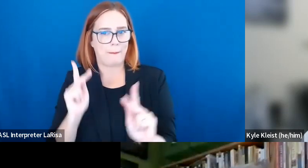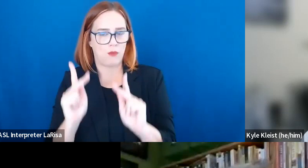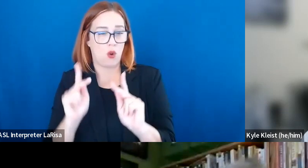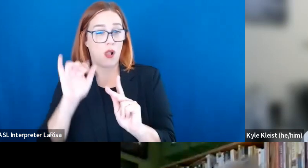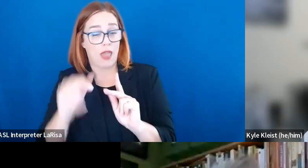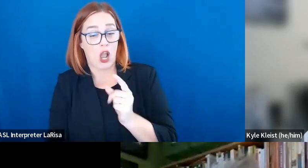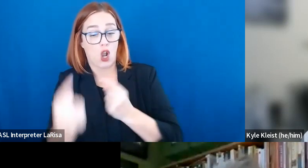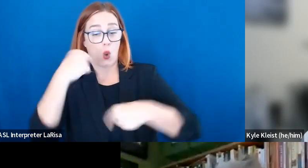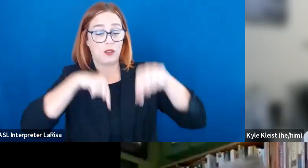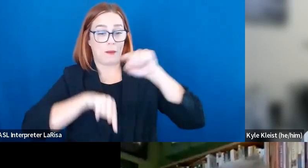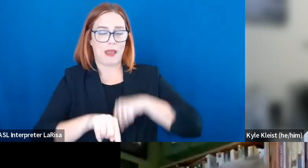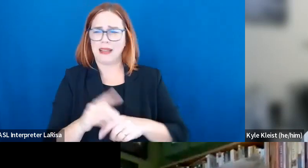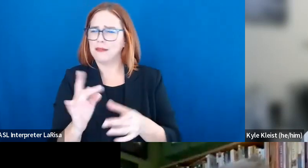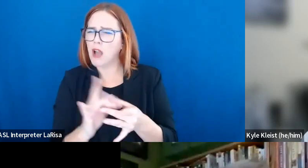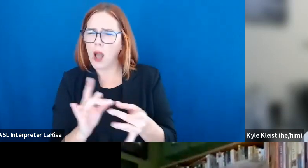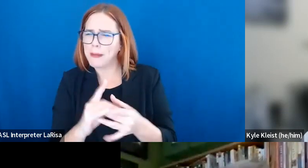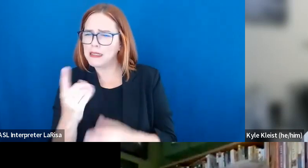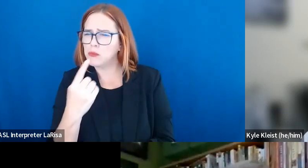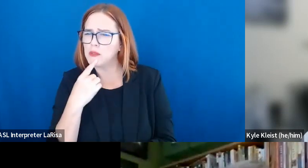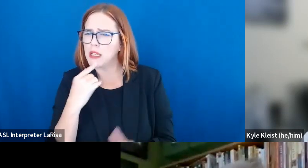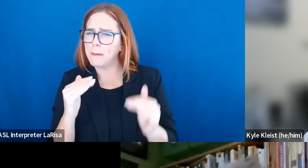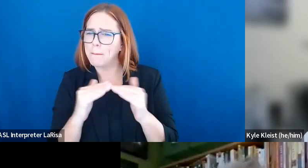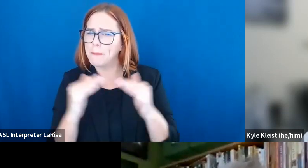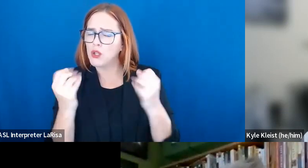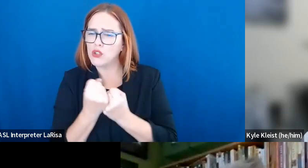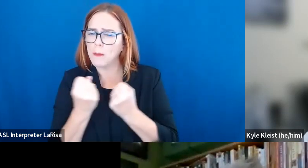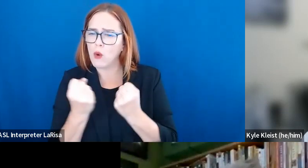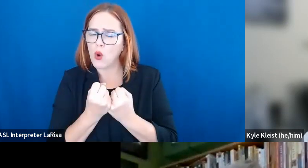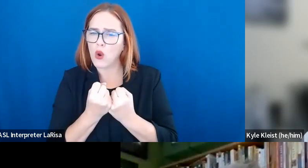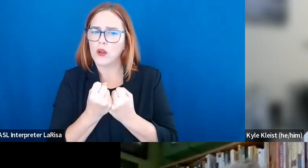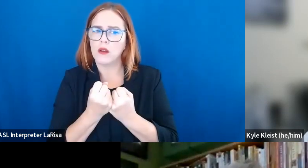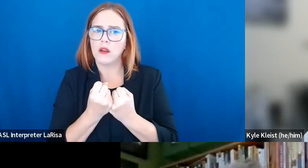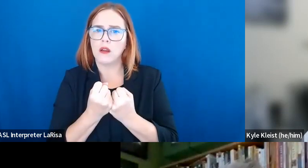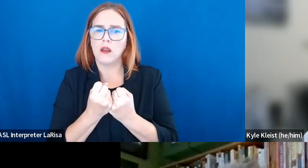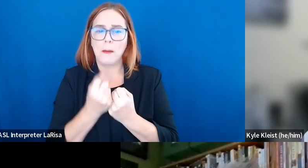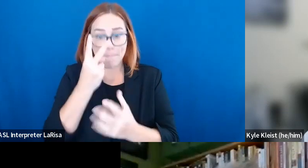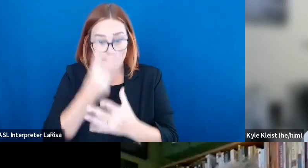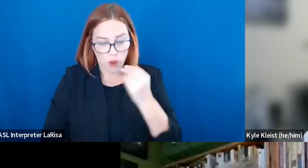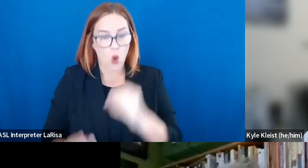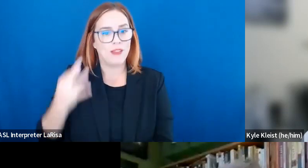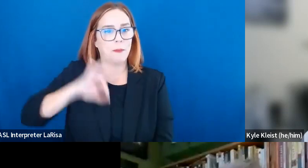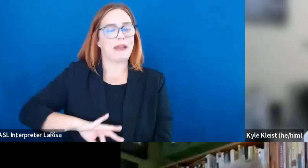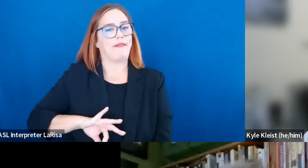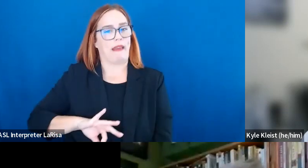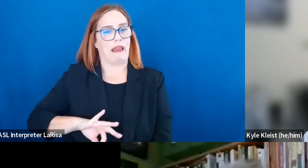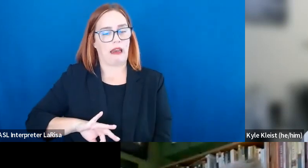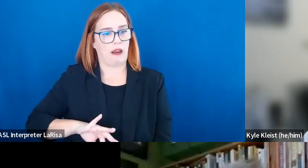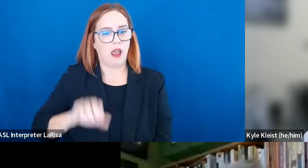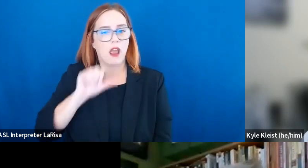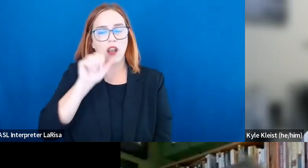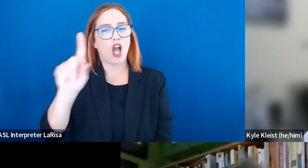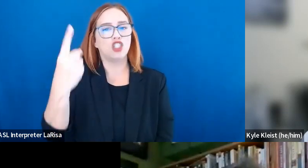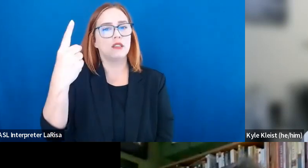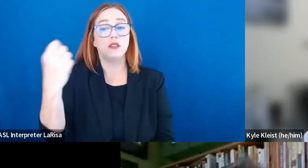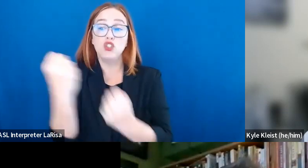peer support, or somebody said earlier, about peer support being mutually beneficial, that it's not just about supporting someone,